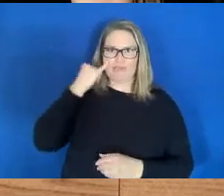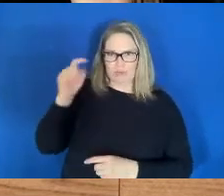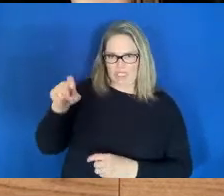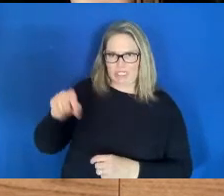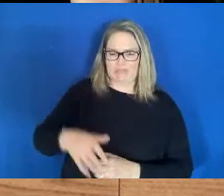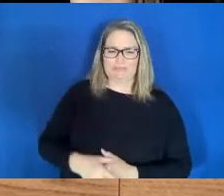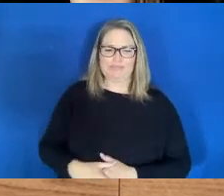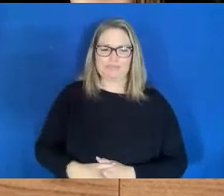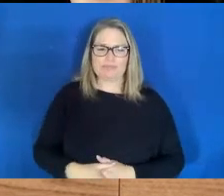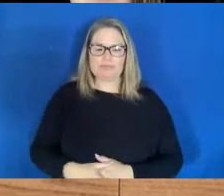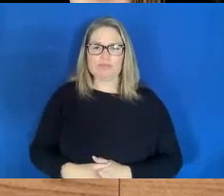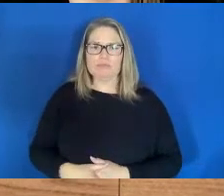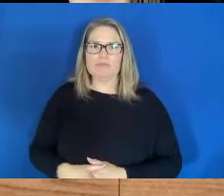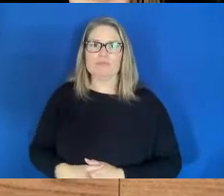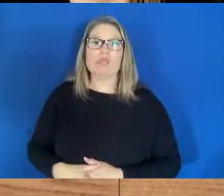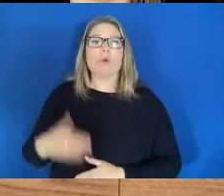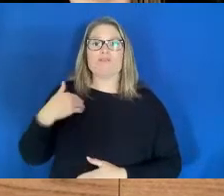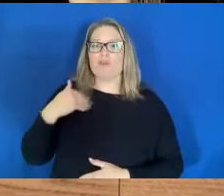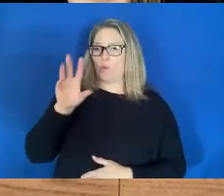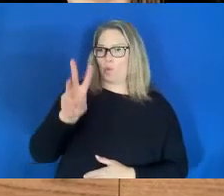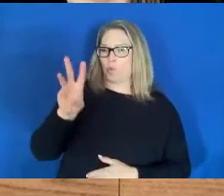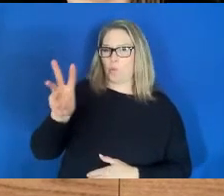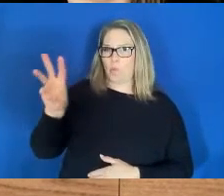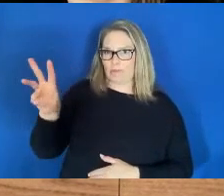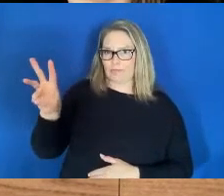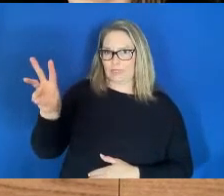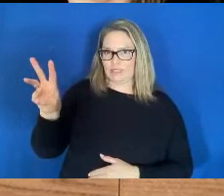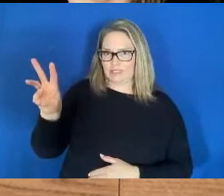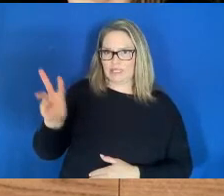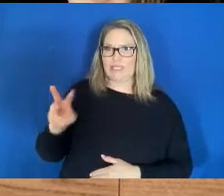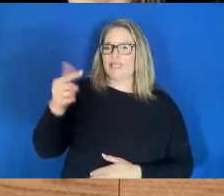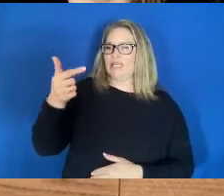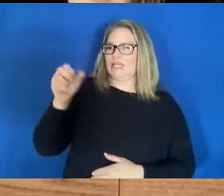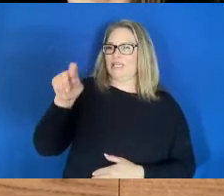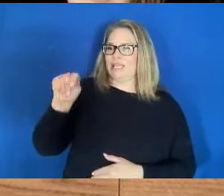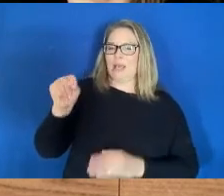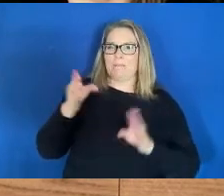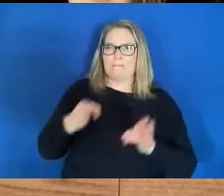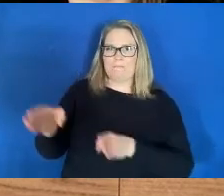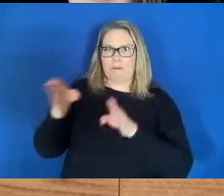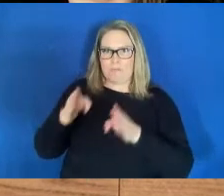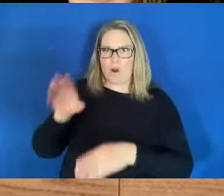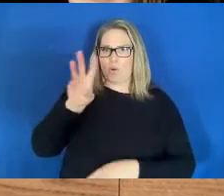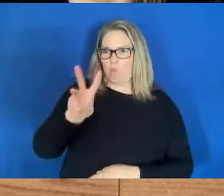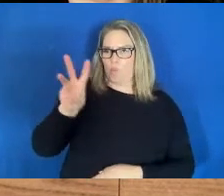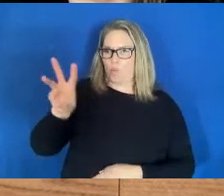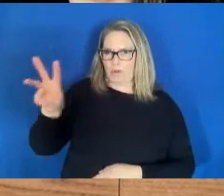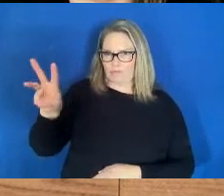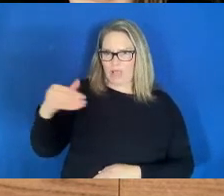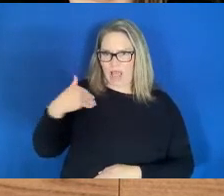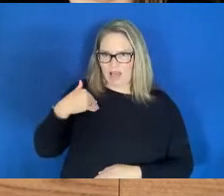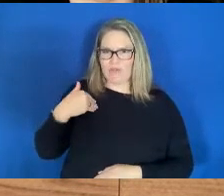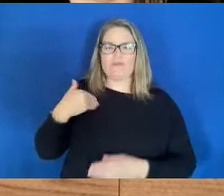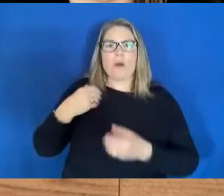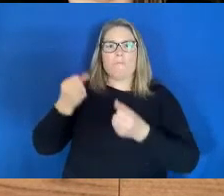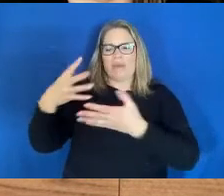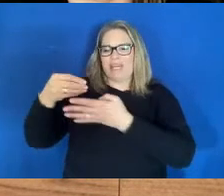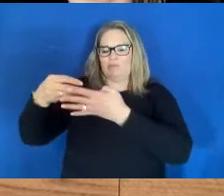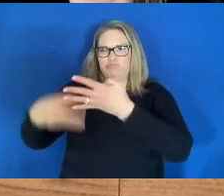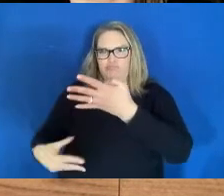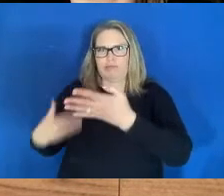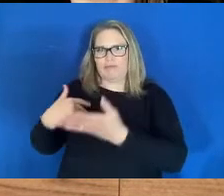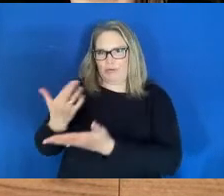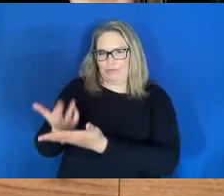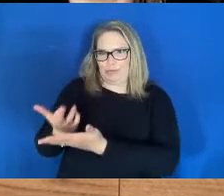The Riverwatch website and the Get Prepared website have information and links to additional resources. New